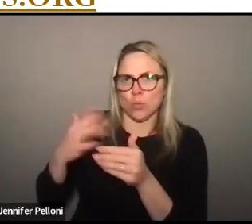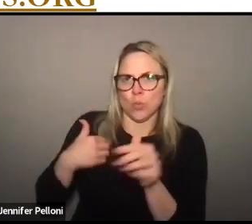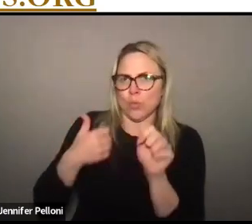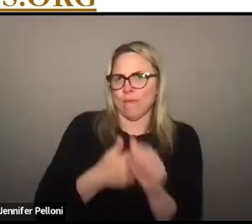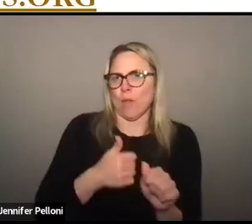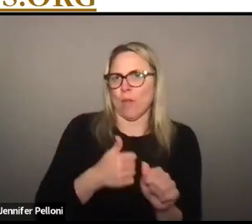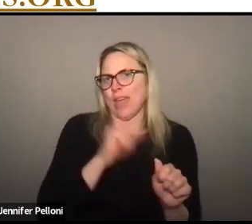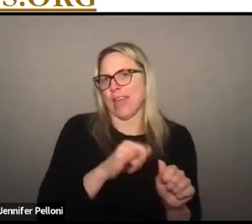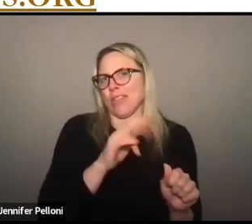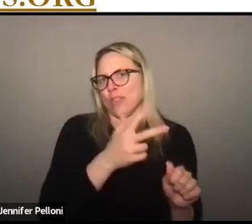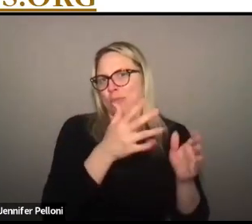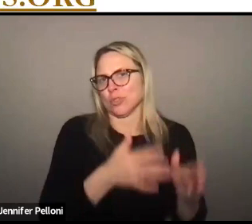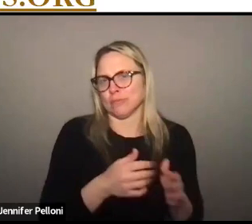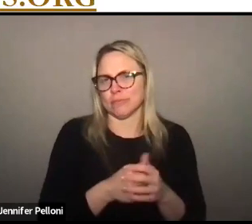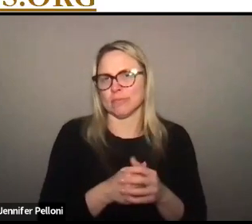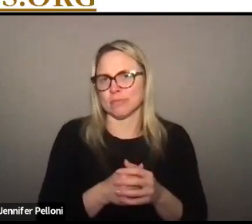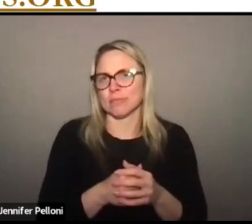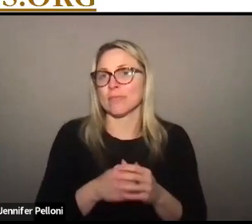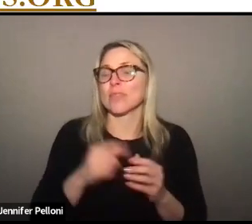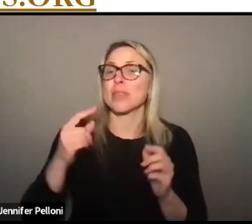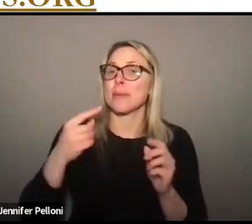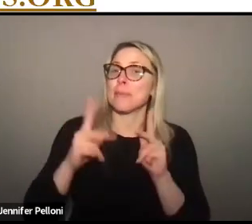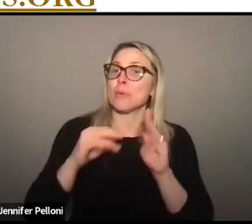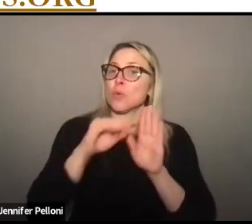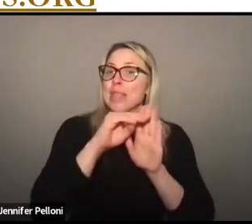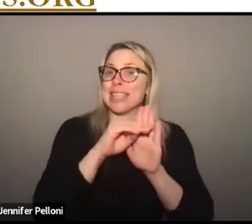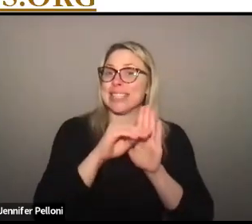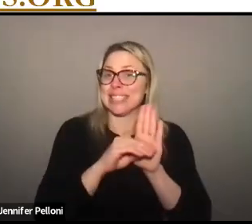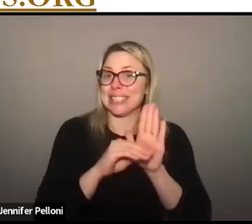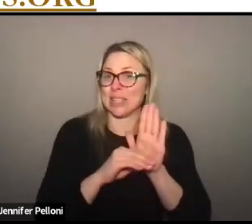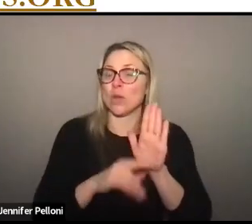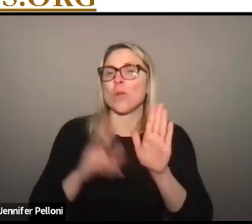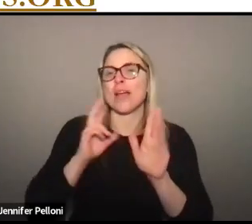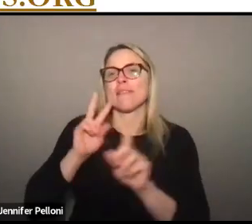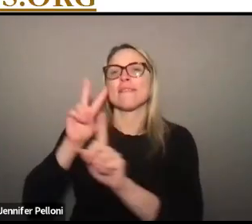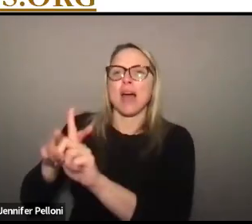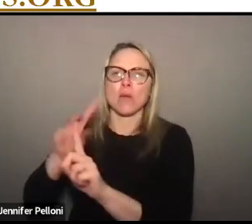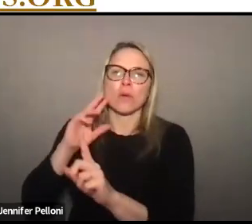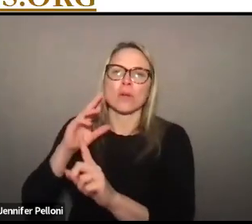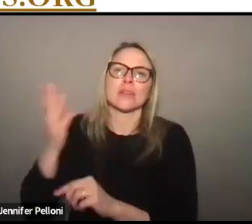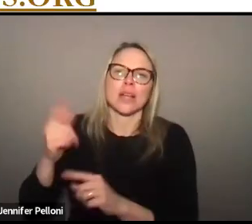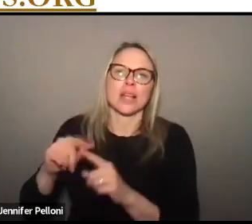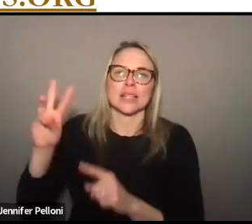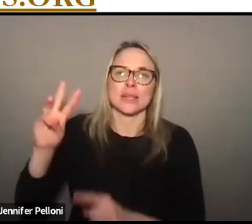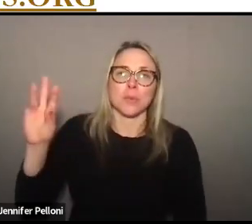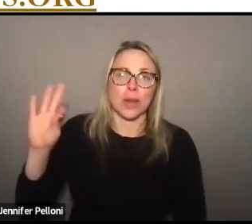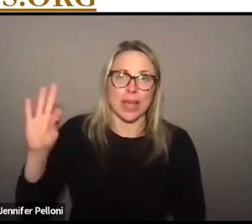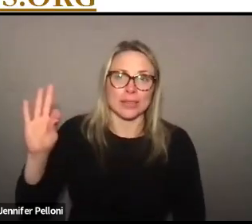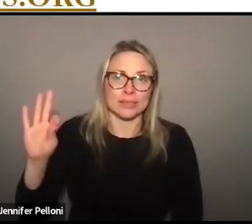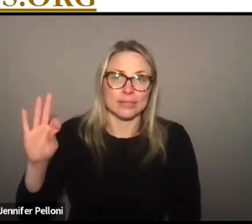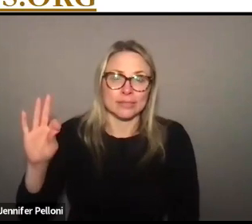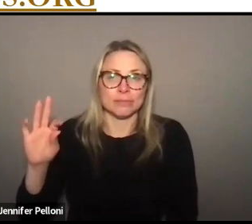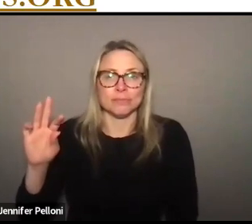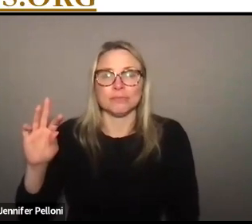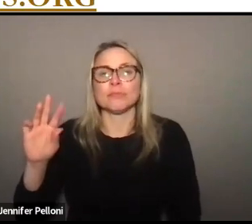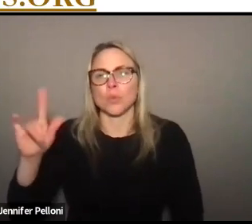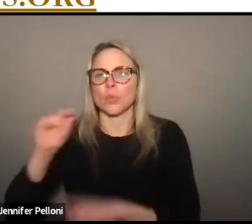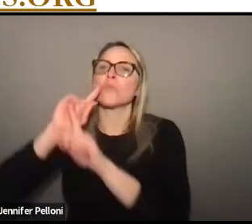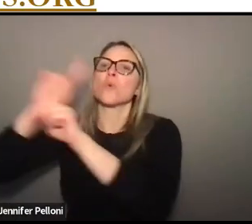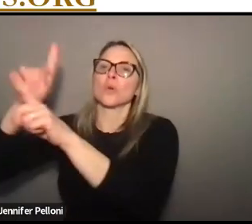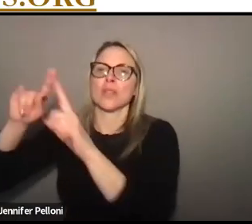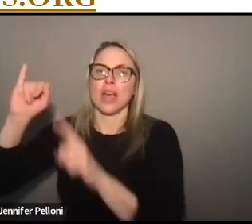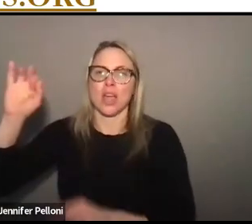that. The people that you list will have to file or provide us with the W-9, and that will be reported to